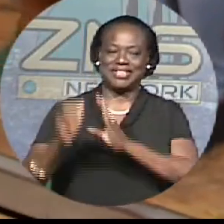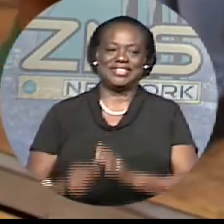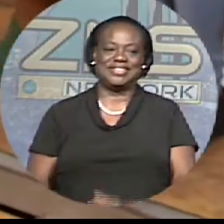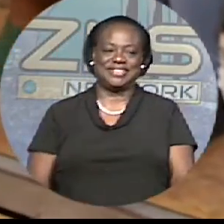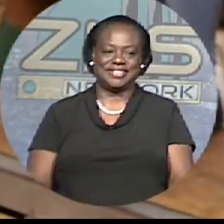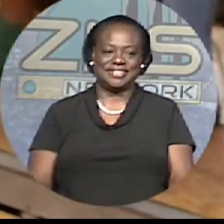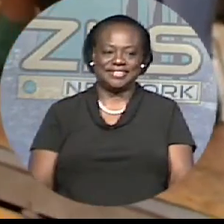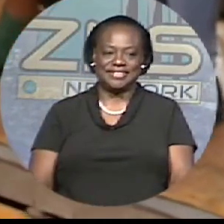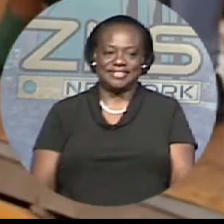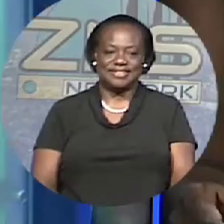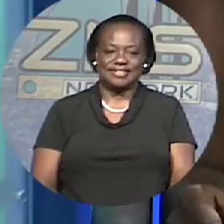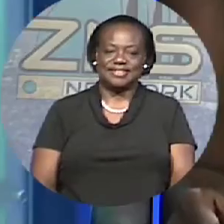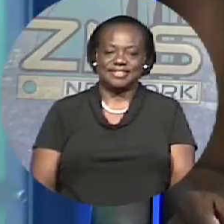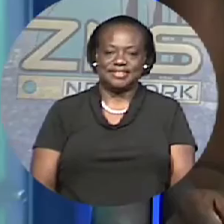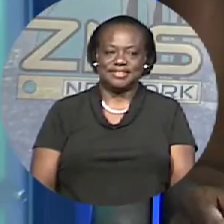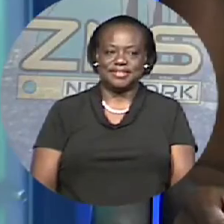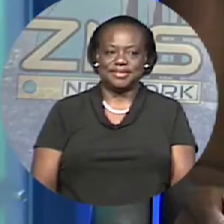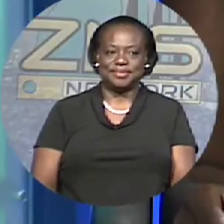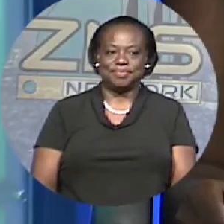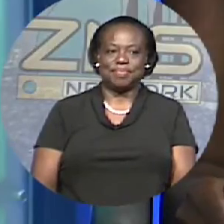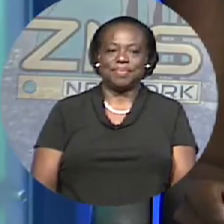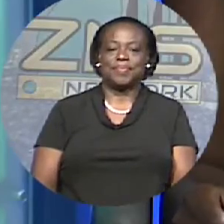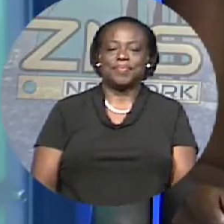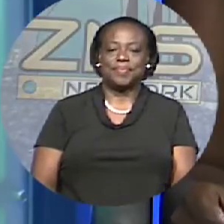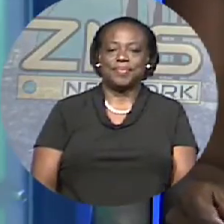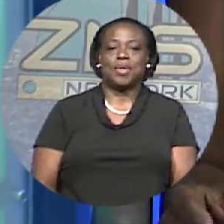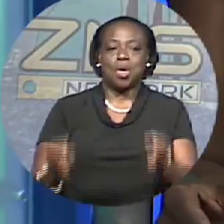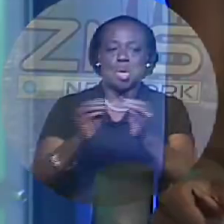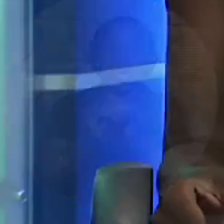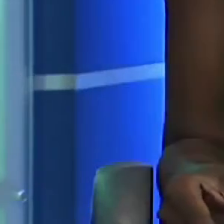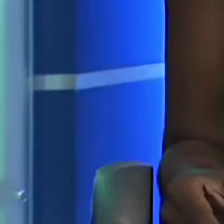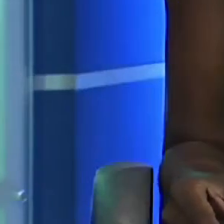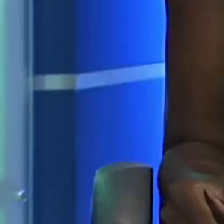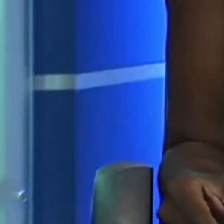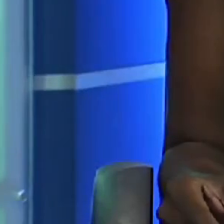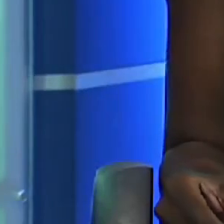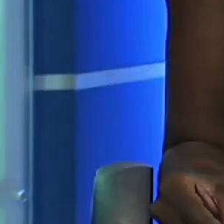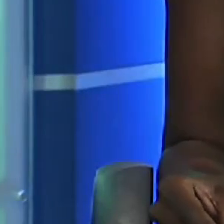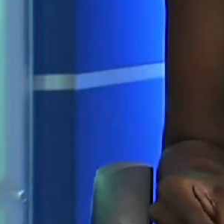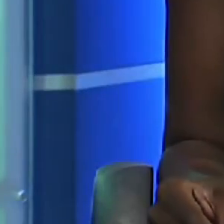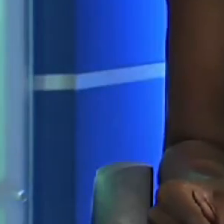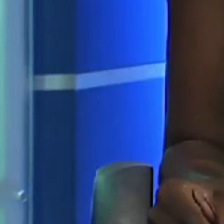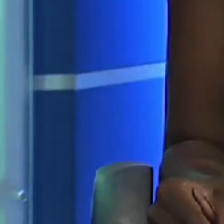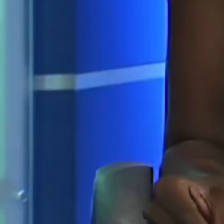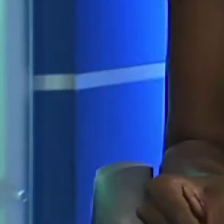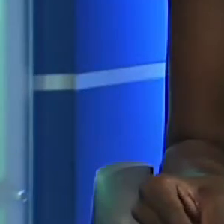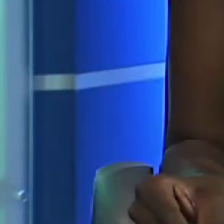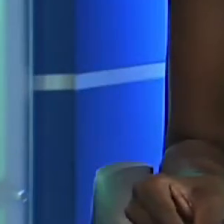ZNS Network News. Stay close, we've got more news on the other side of the break.